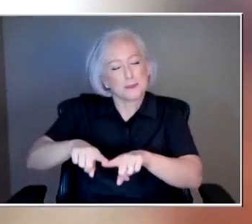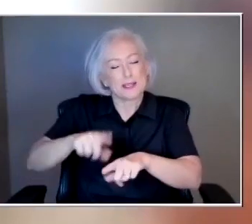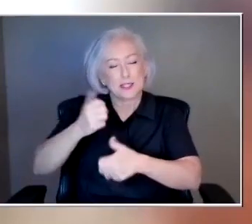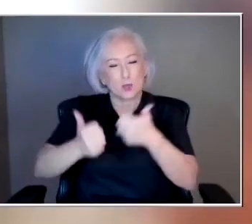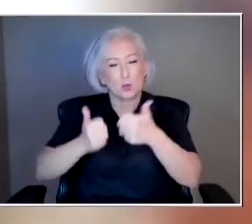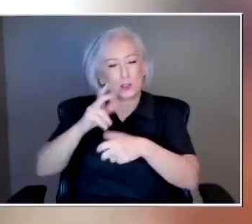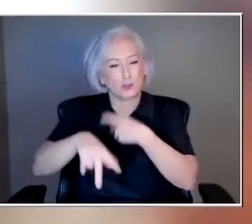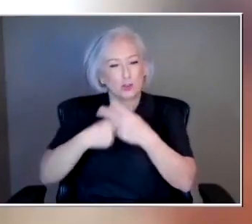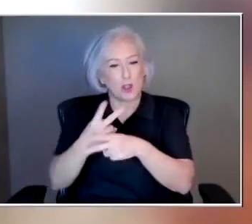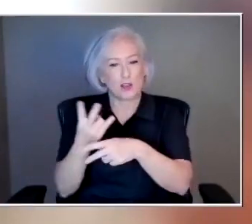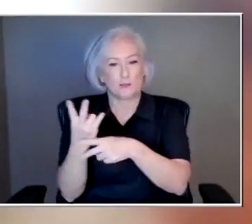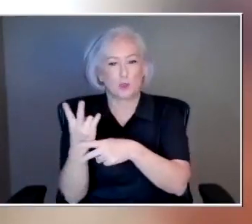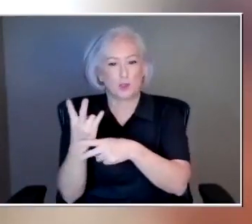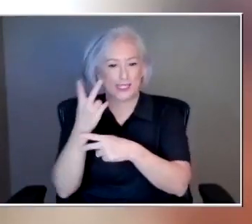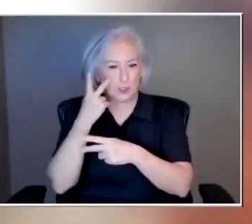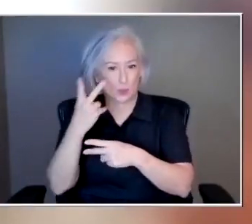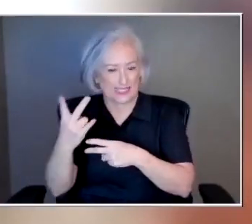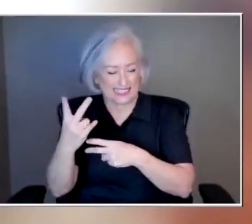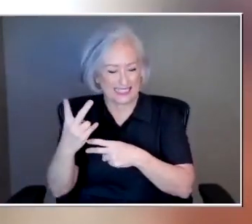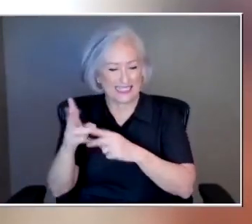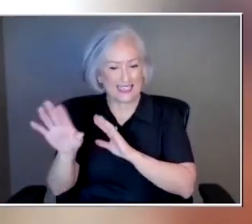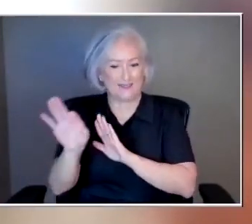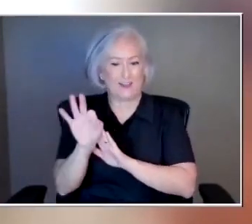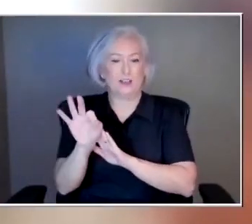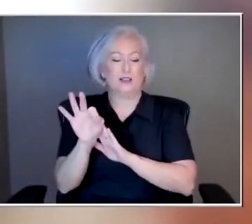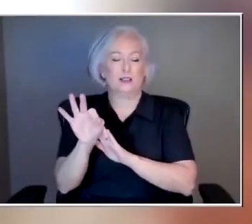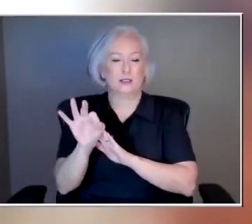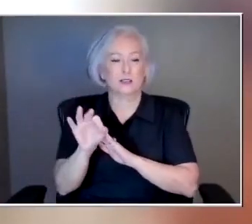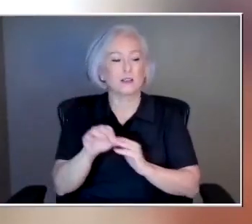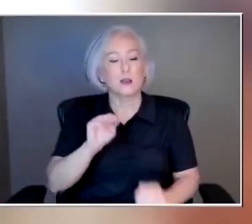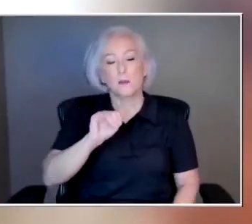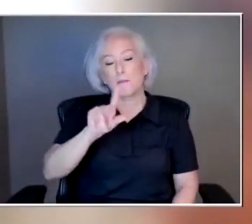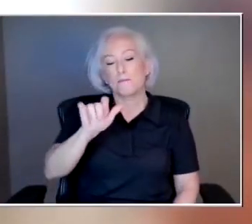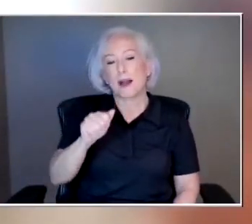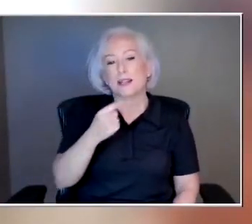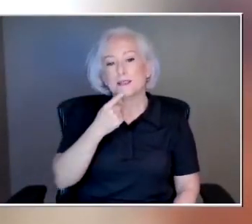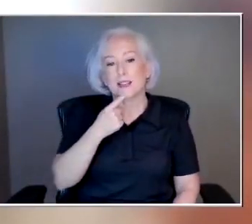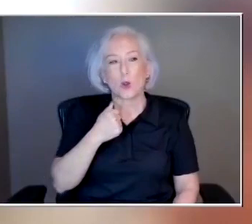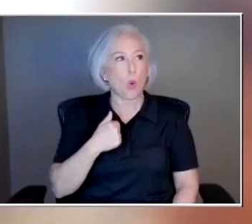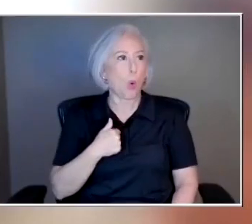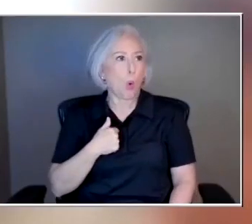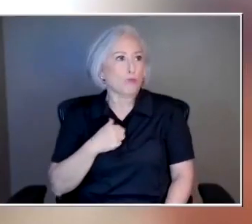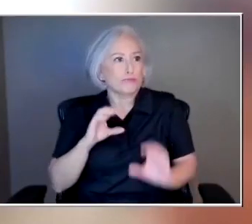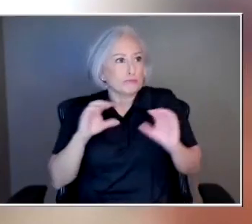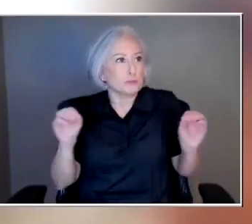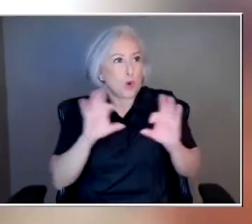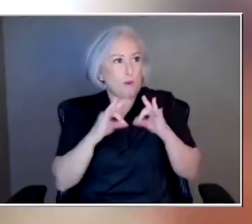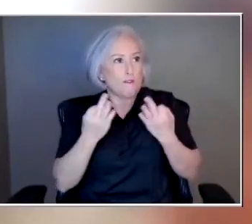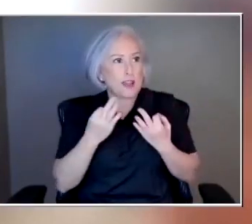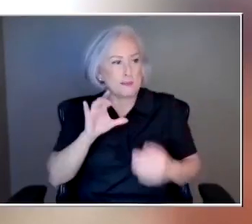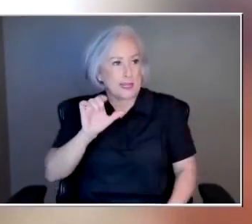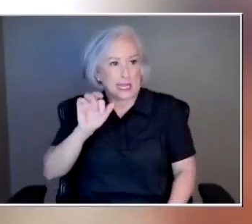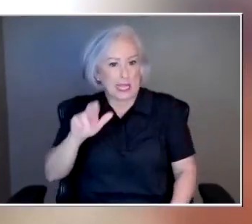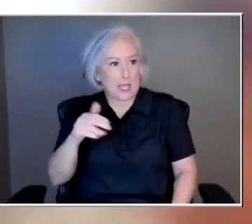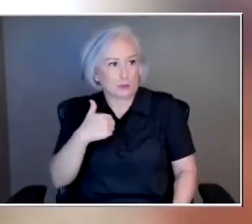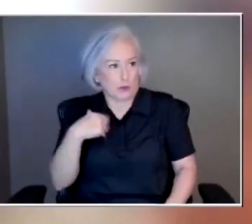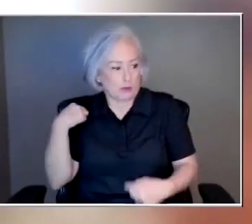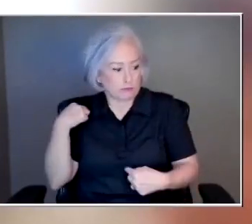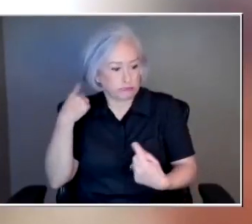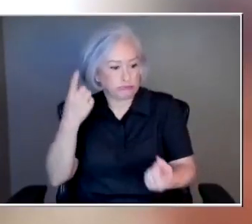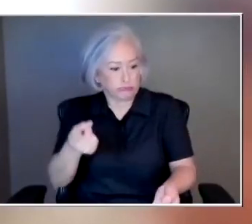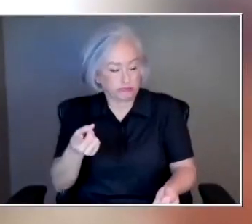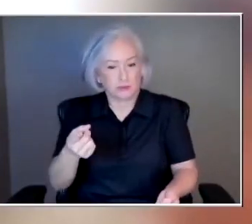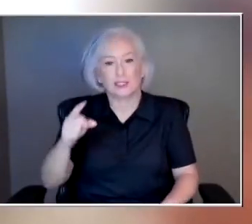And as Mila pointed out, often when we hear, oh, I didn't have any cancer in my family, it is possibly because the